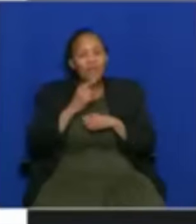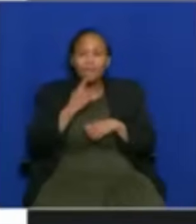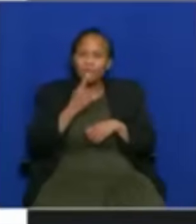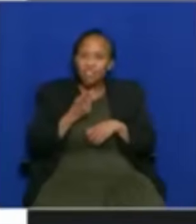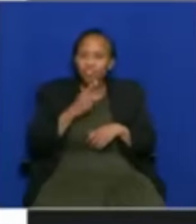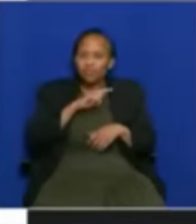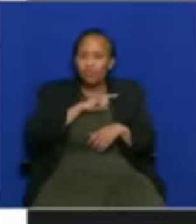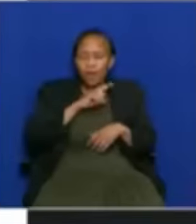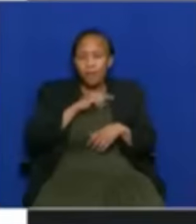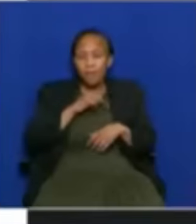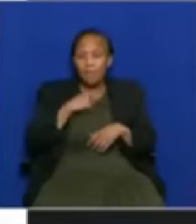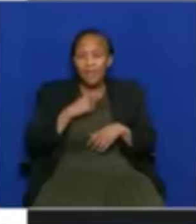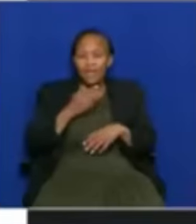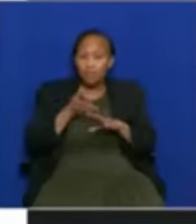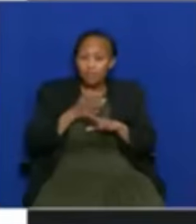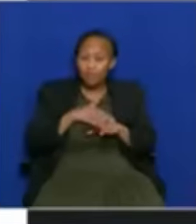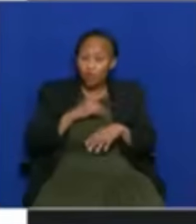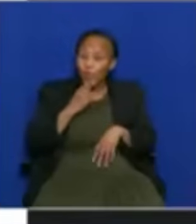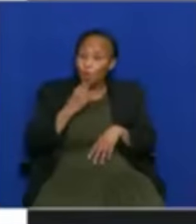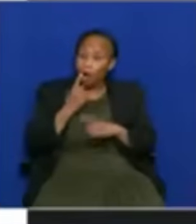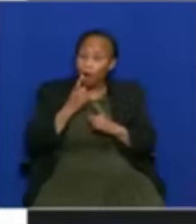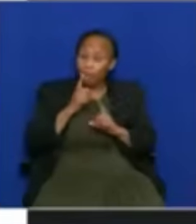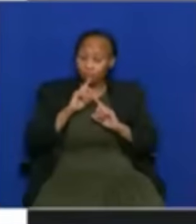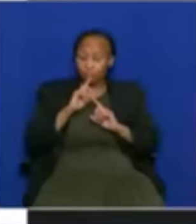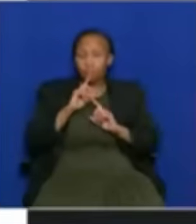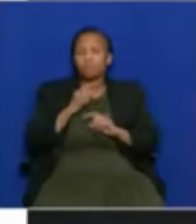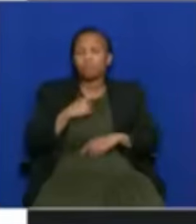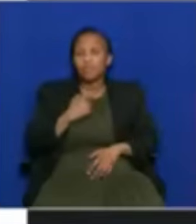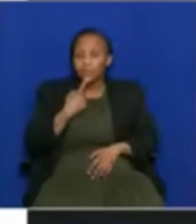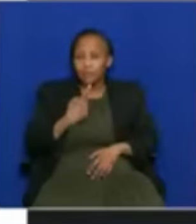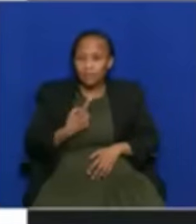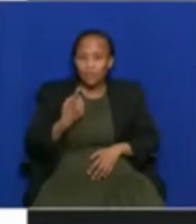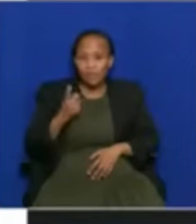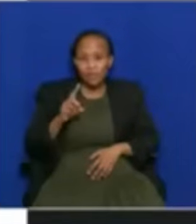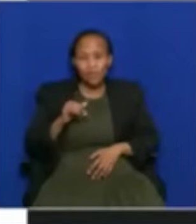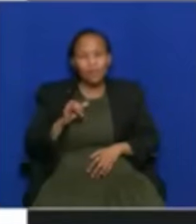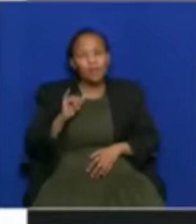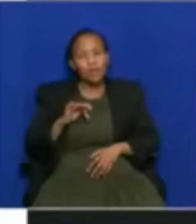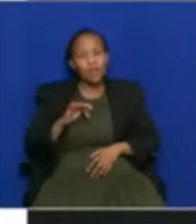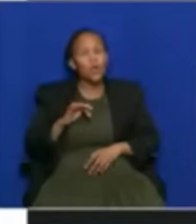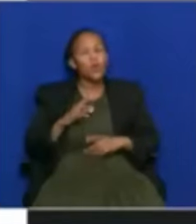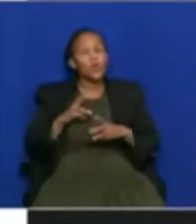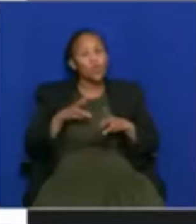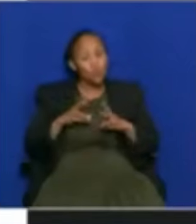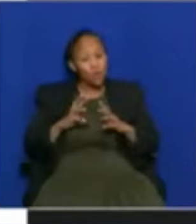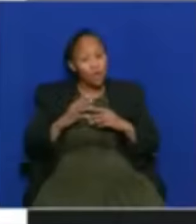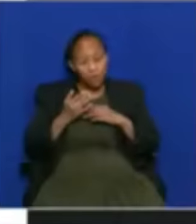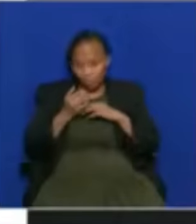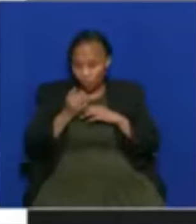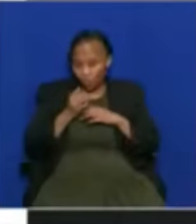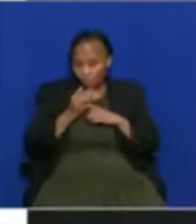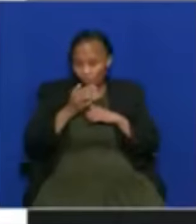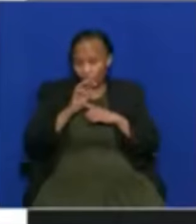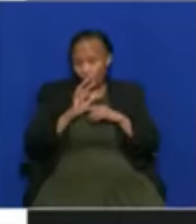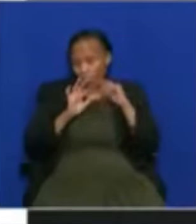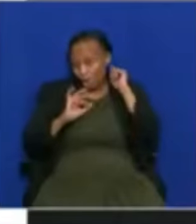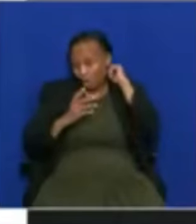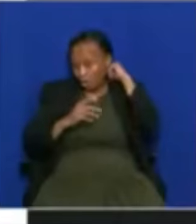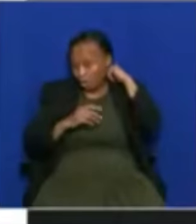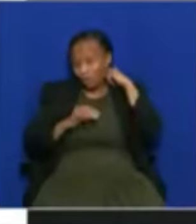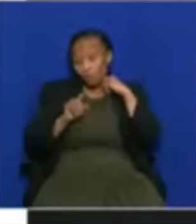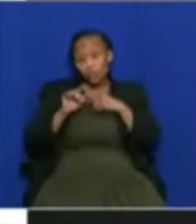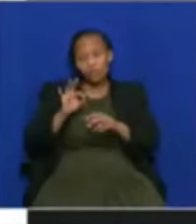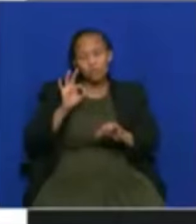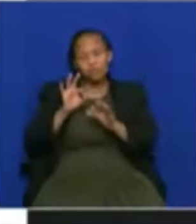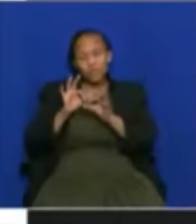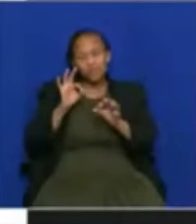you answer that the impression you have created with specifying him is that